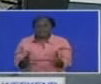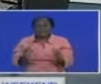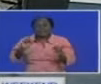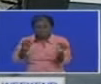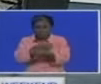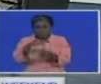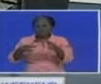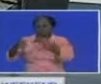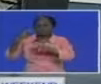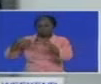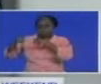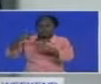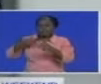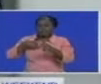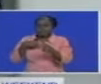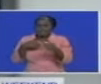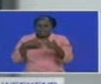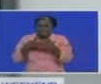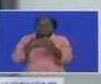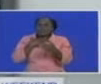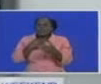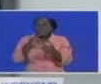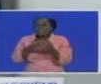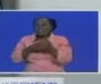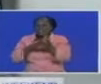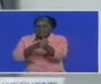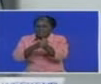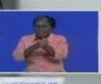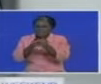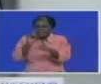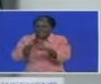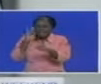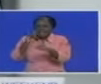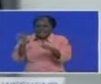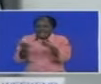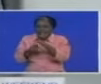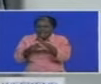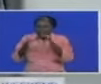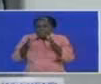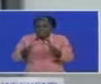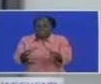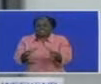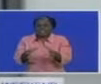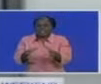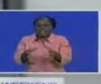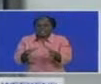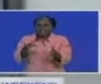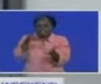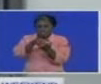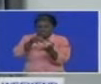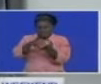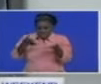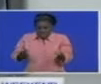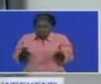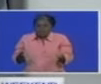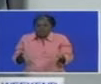I was just about to say that usually leadership is tested under pressure, in difficult circumstances like the ones we find ourselves in